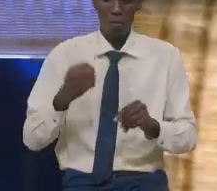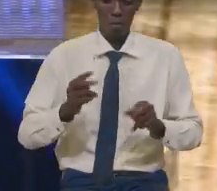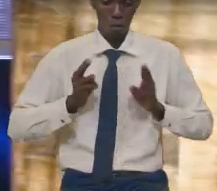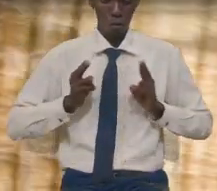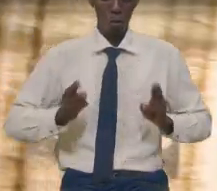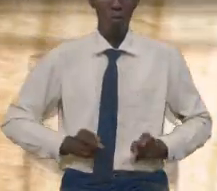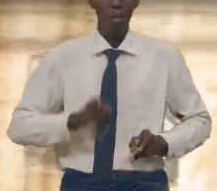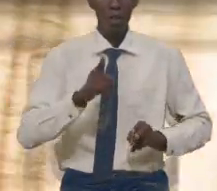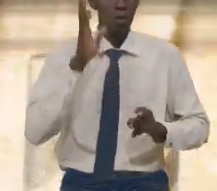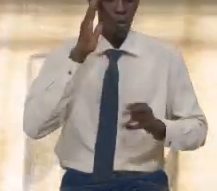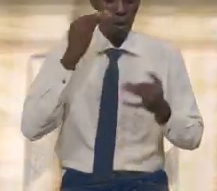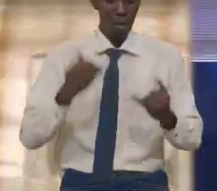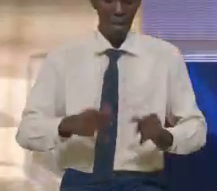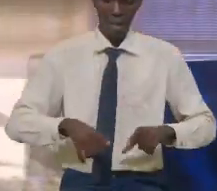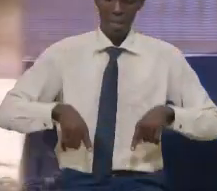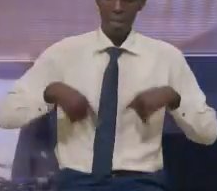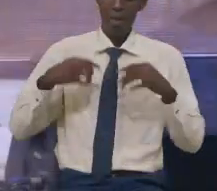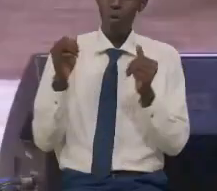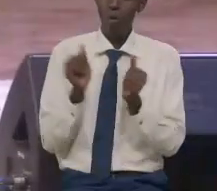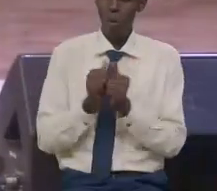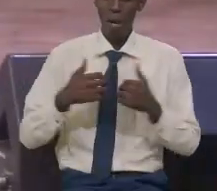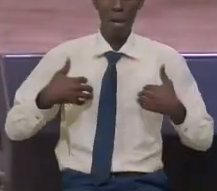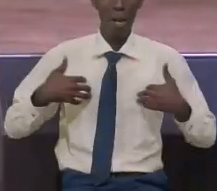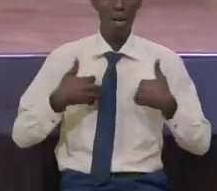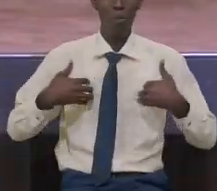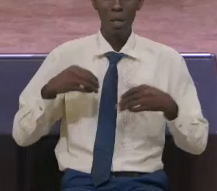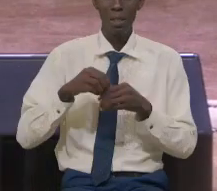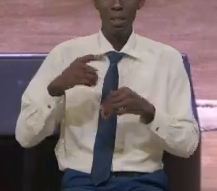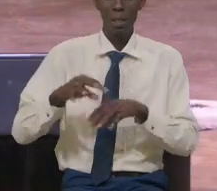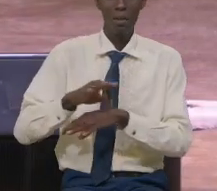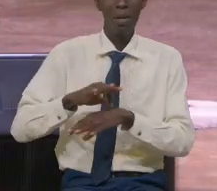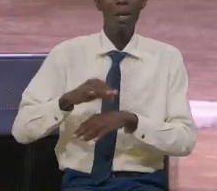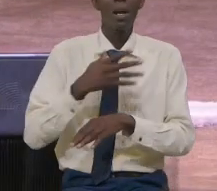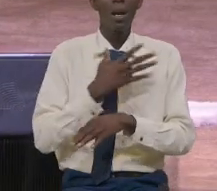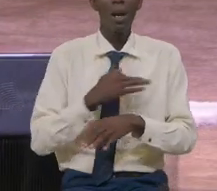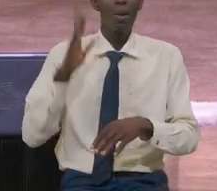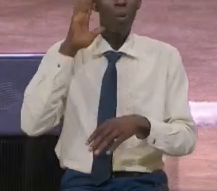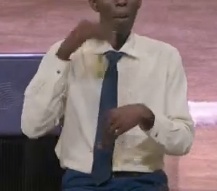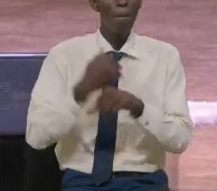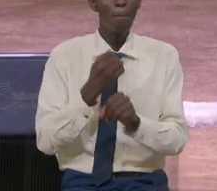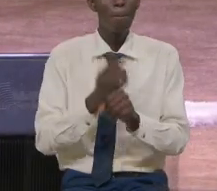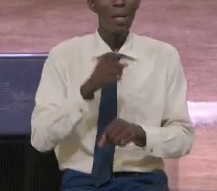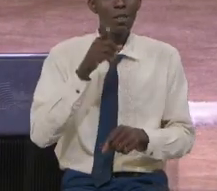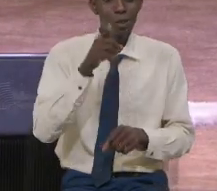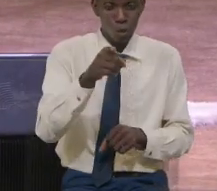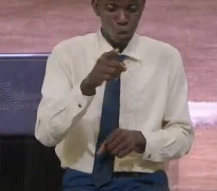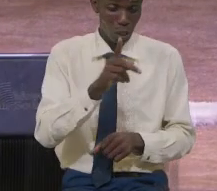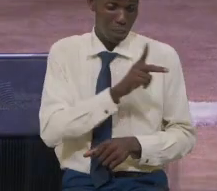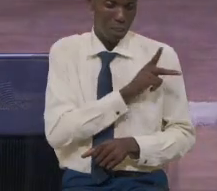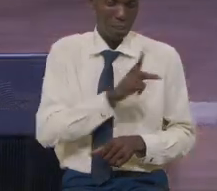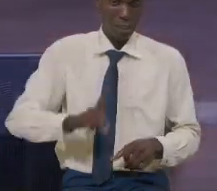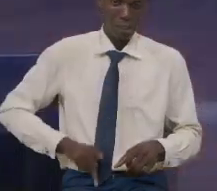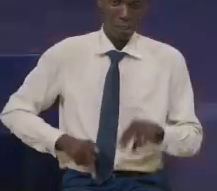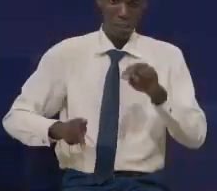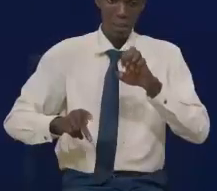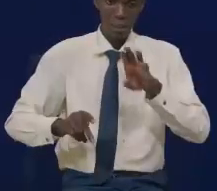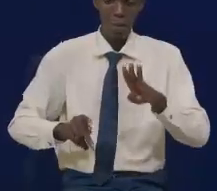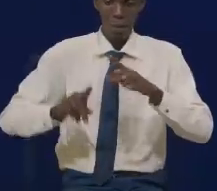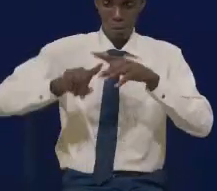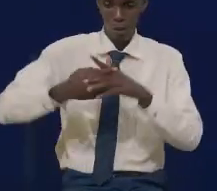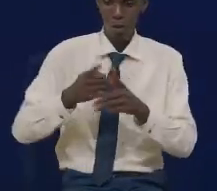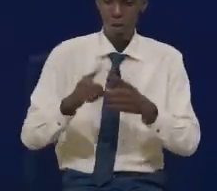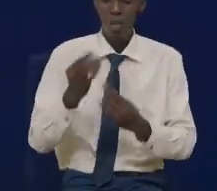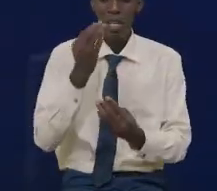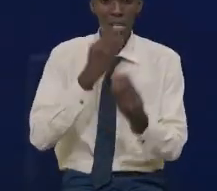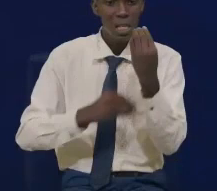you'll be with the beast of the field, and they shall make thee, Nebuchadnezzar, to each grass